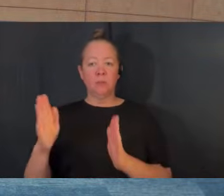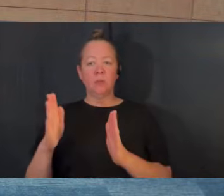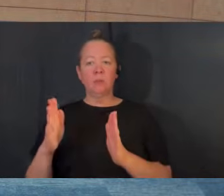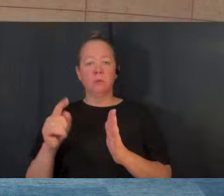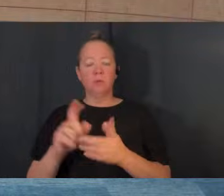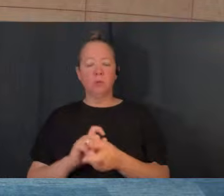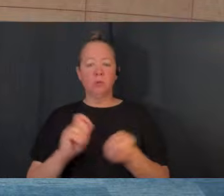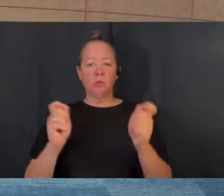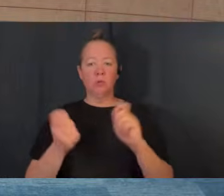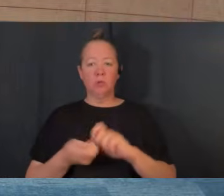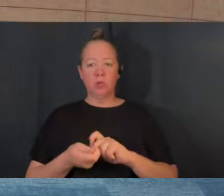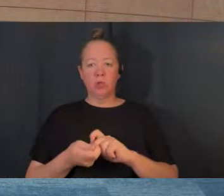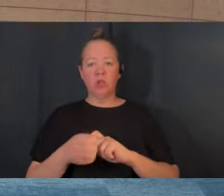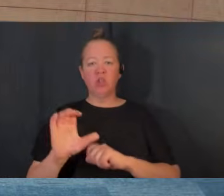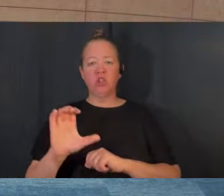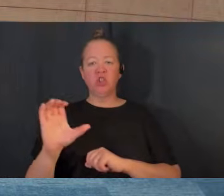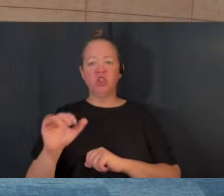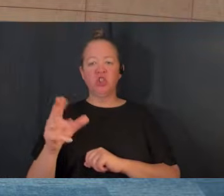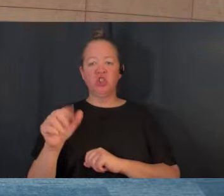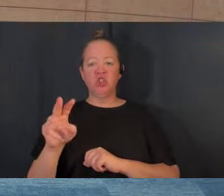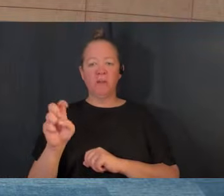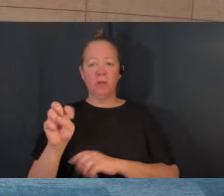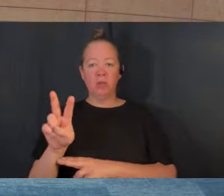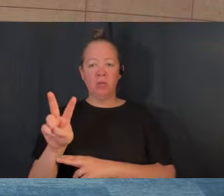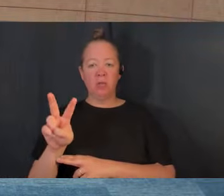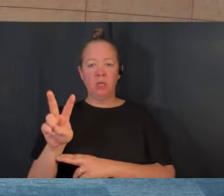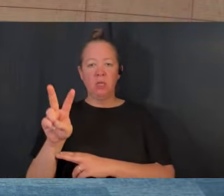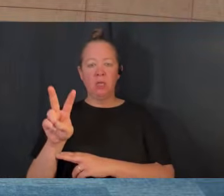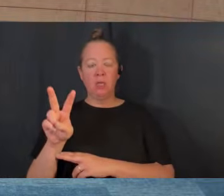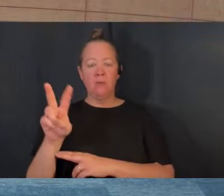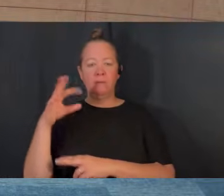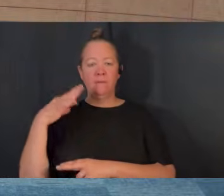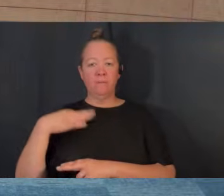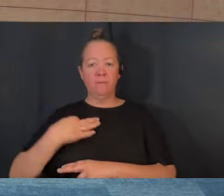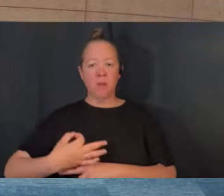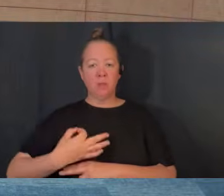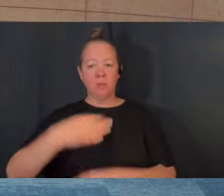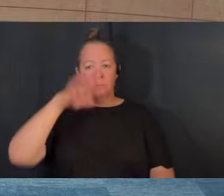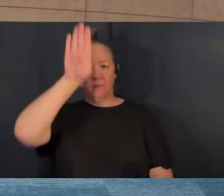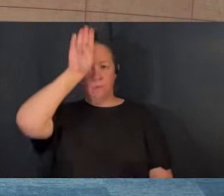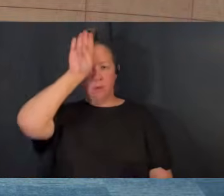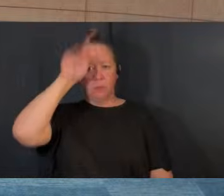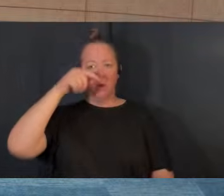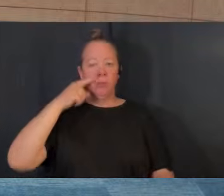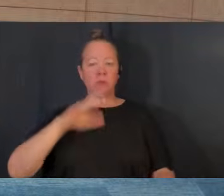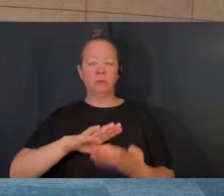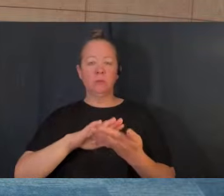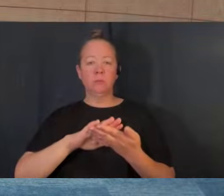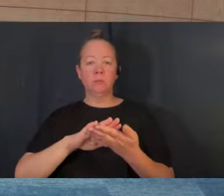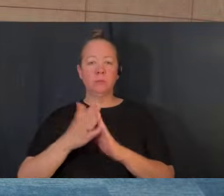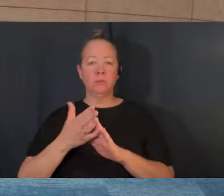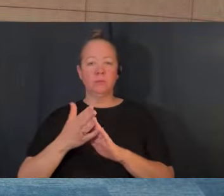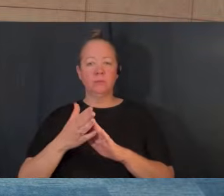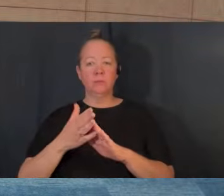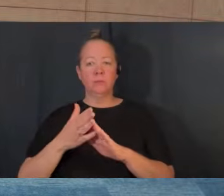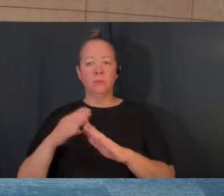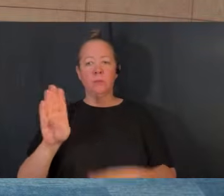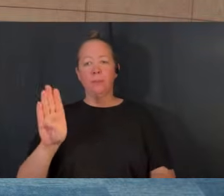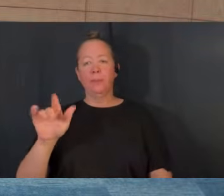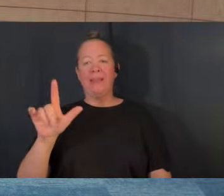to Bladensburg Volunteer Fire Department. And then moving forward, again, on page